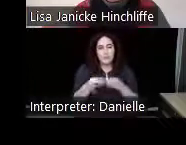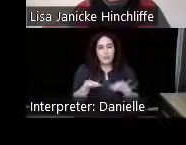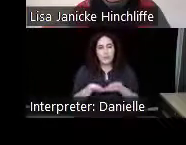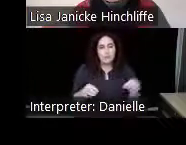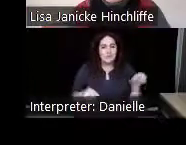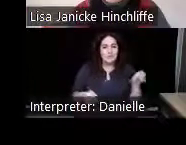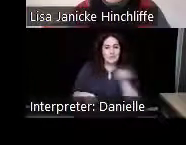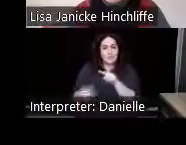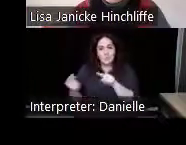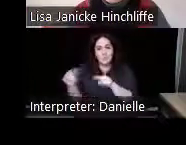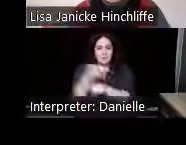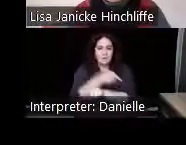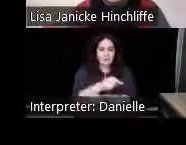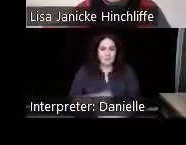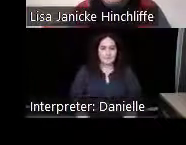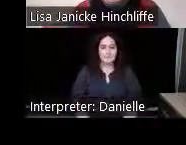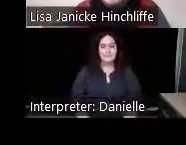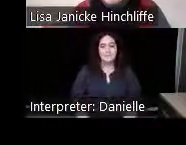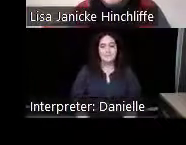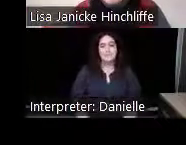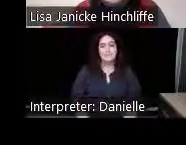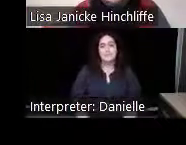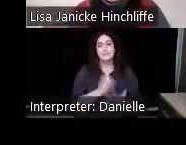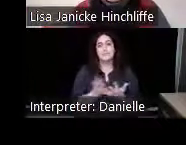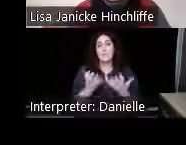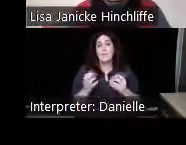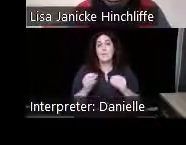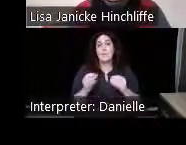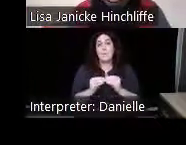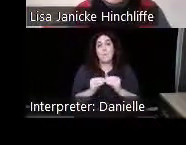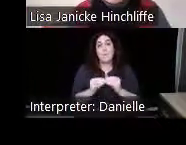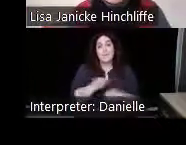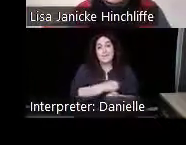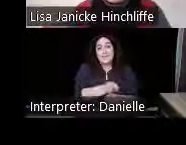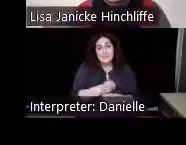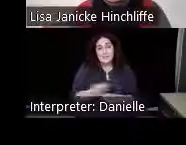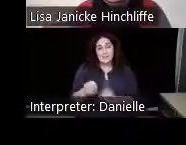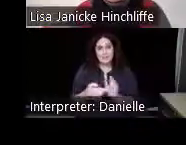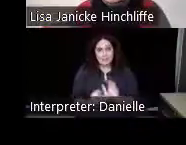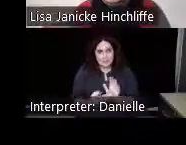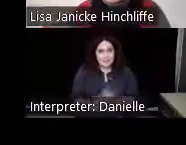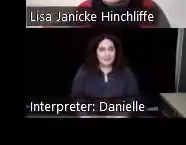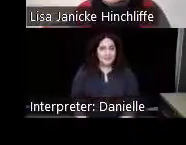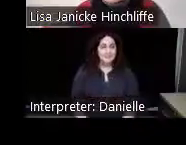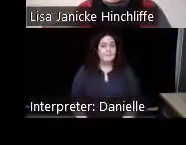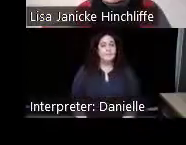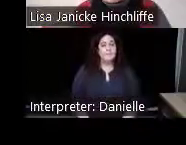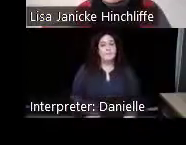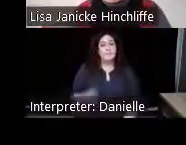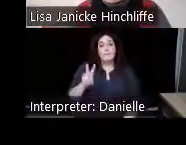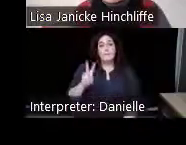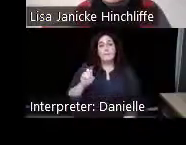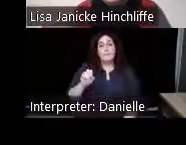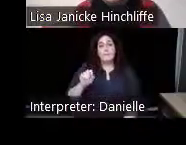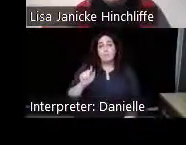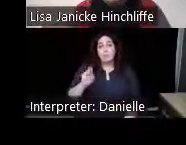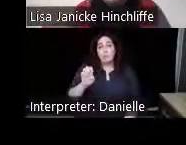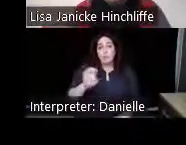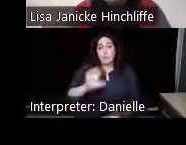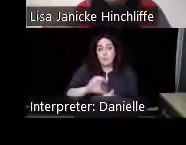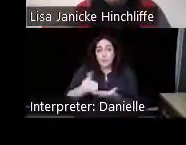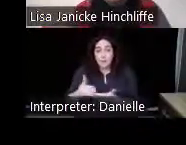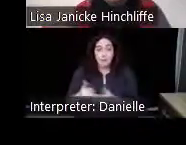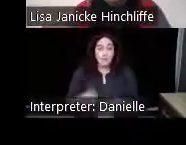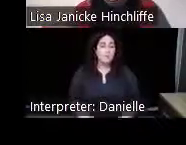disciplinary representation, volume of preprints, different hosts, and different infrastructures.